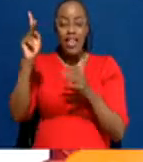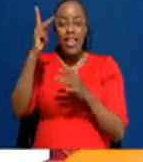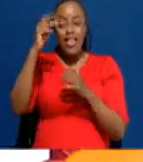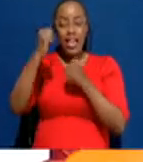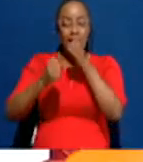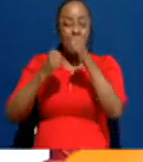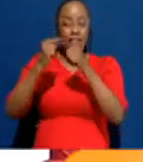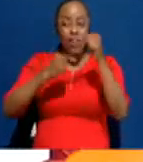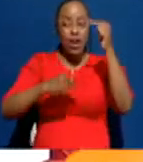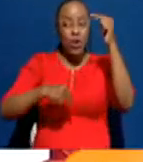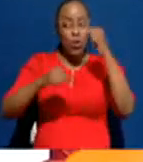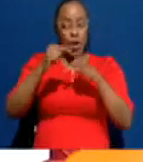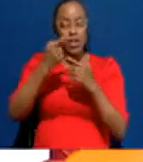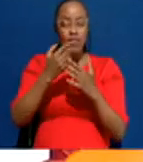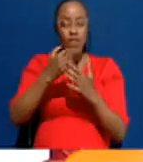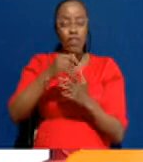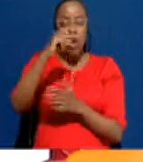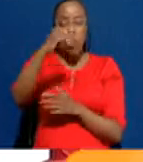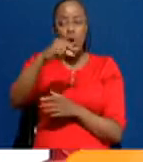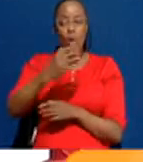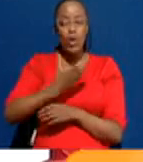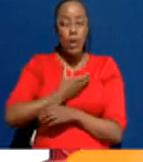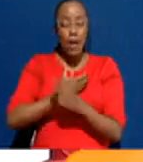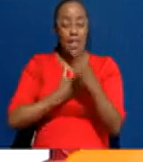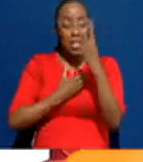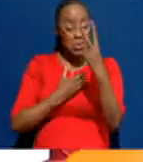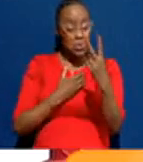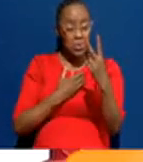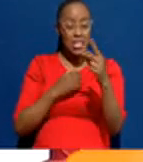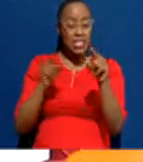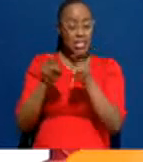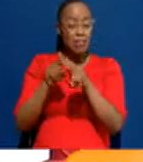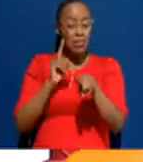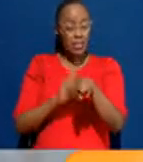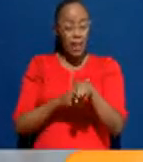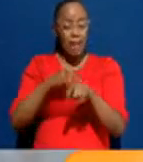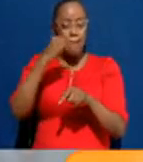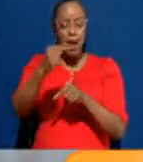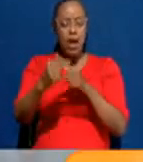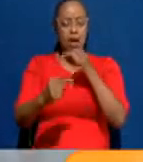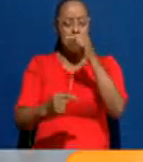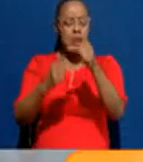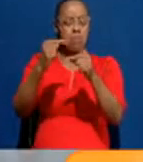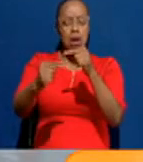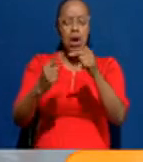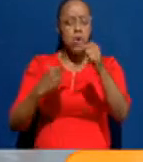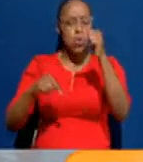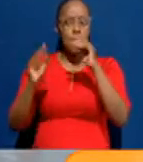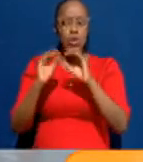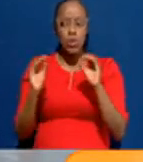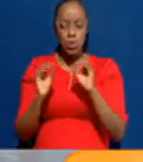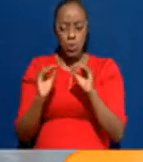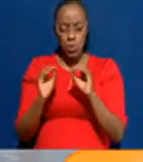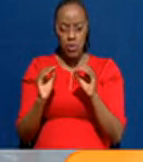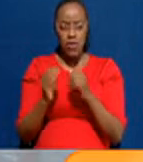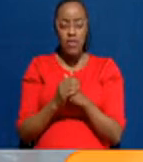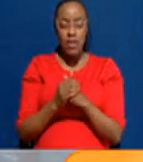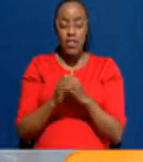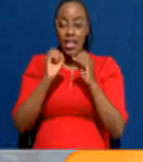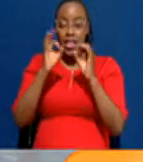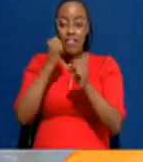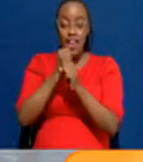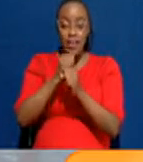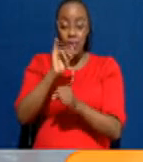has won an Olympic gold medal back to back to back. Sio. I want to make history. Kabisa. That is history. If I do